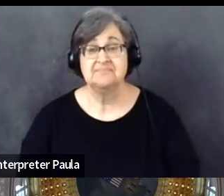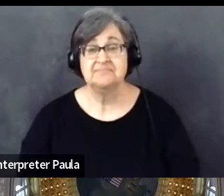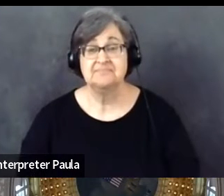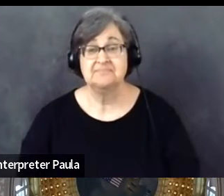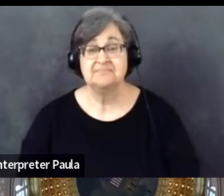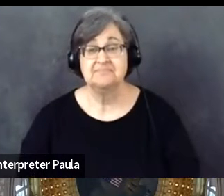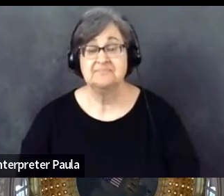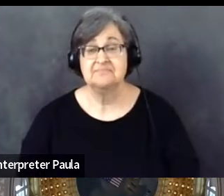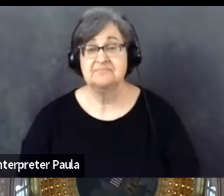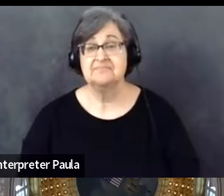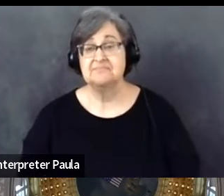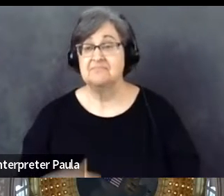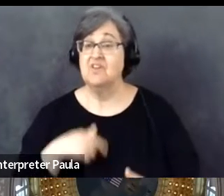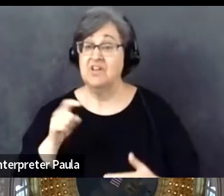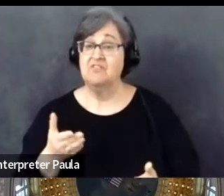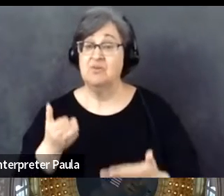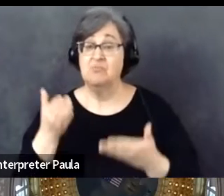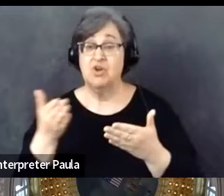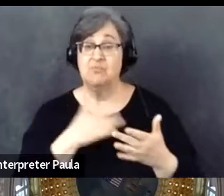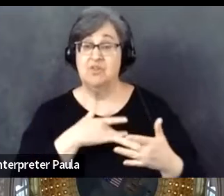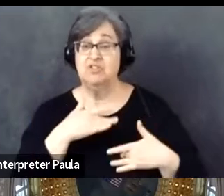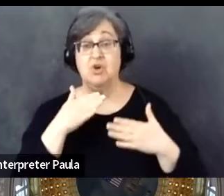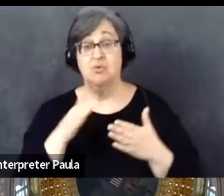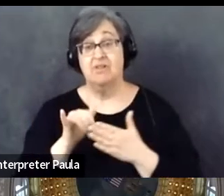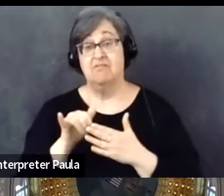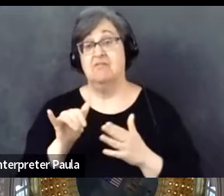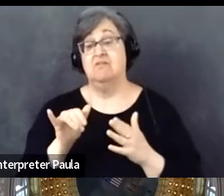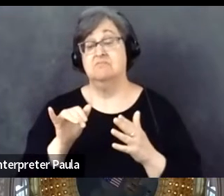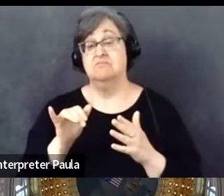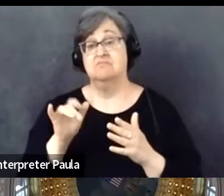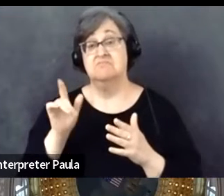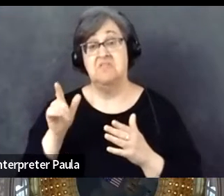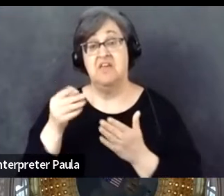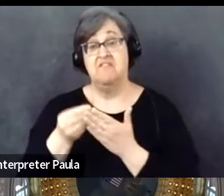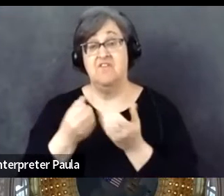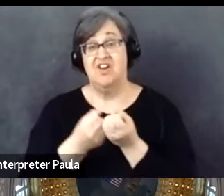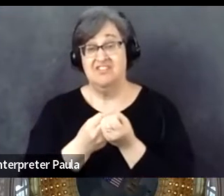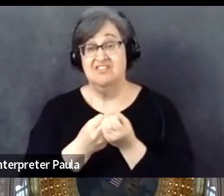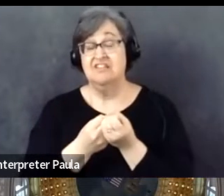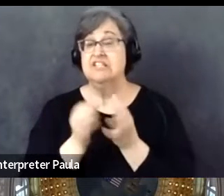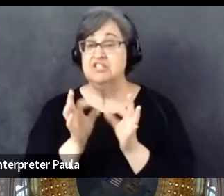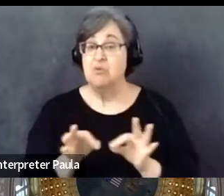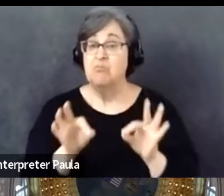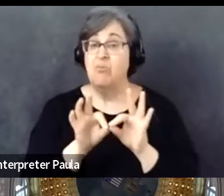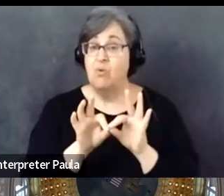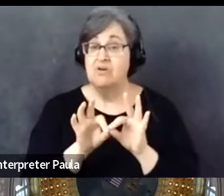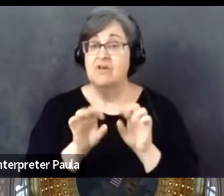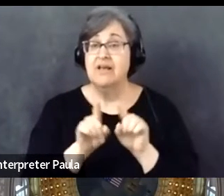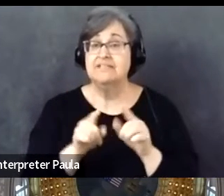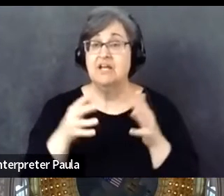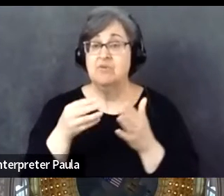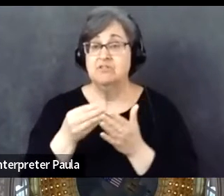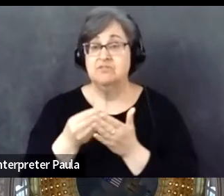that concern up, that the way they fund things is often as important as how much they fund them.